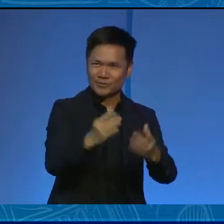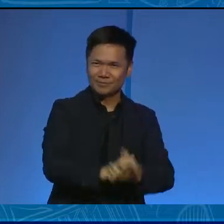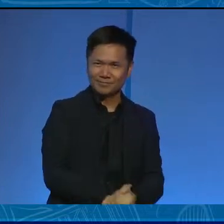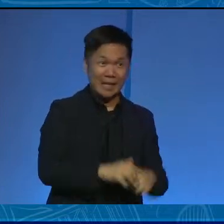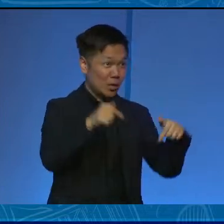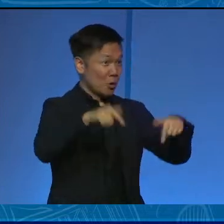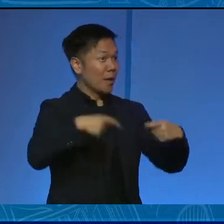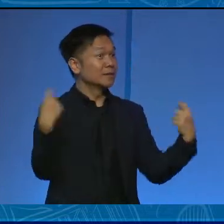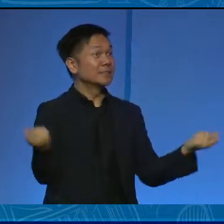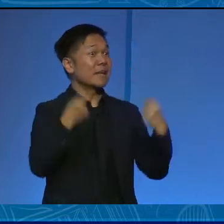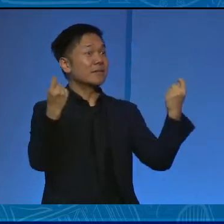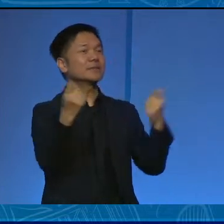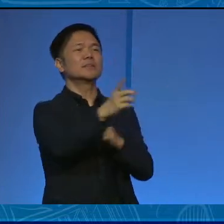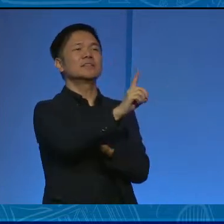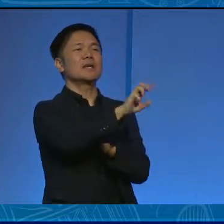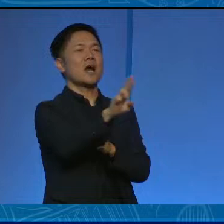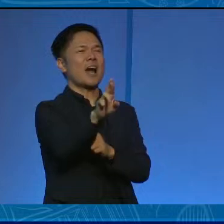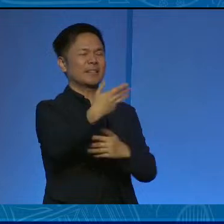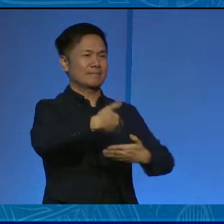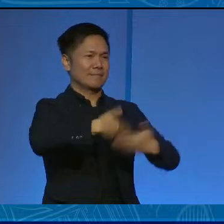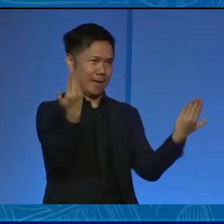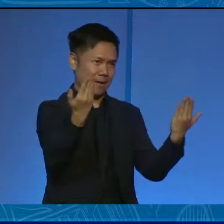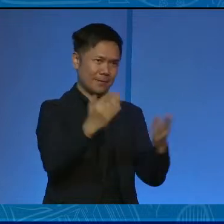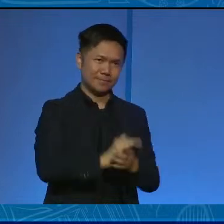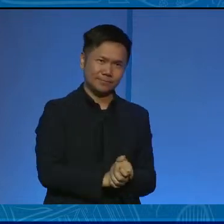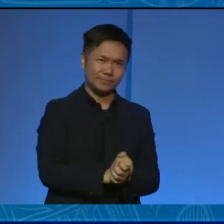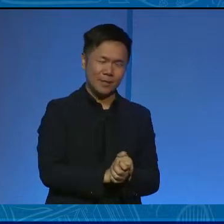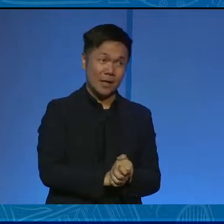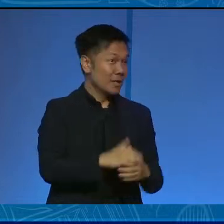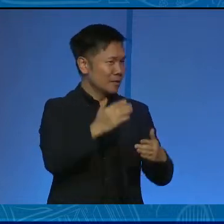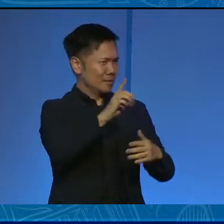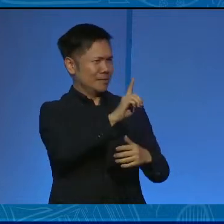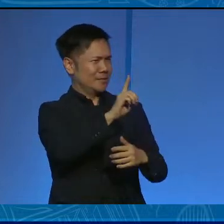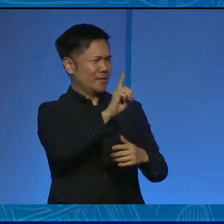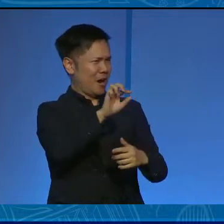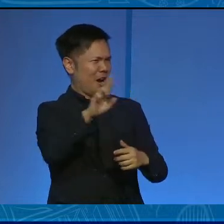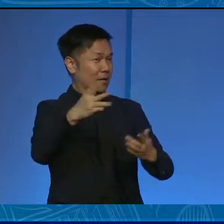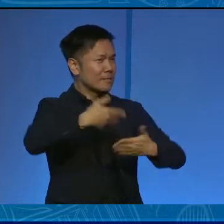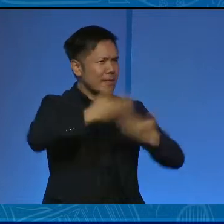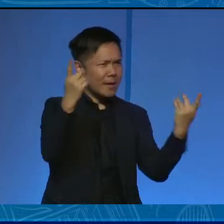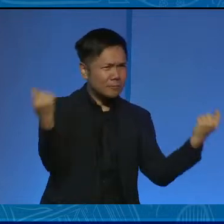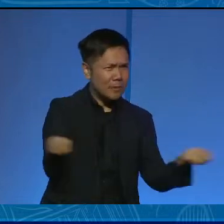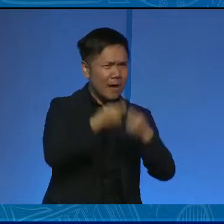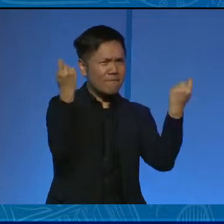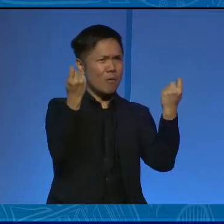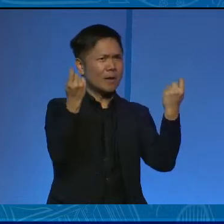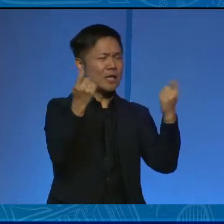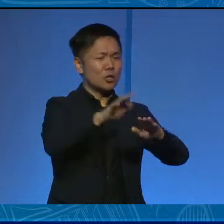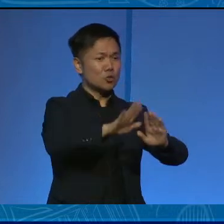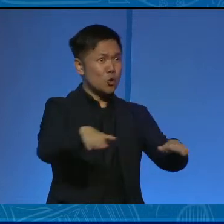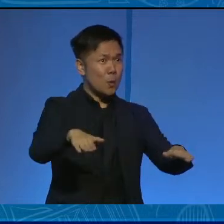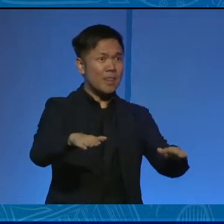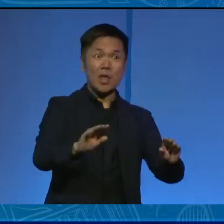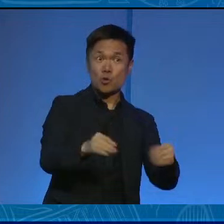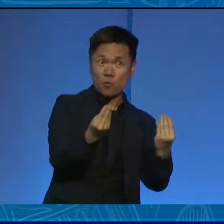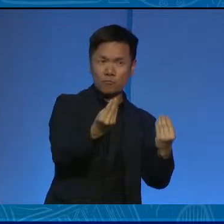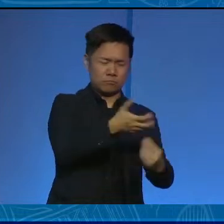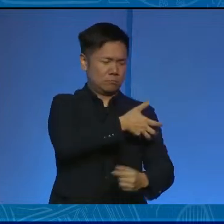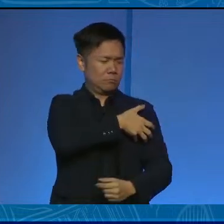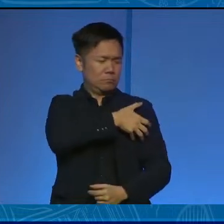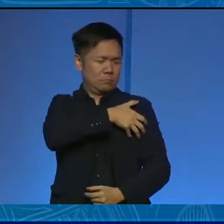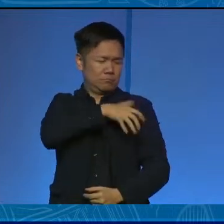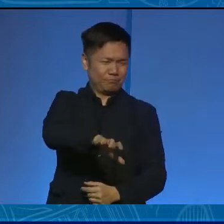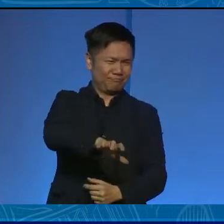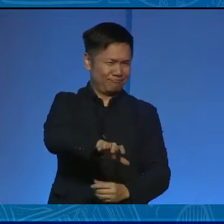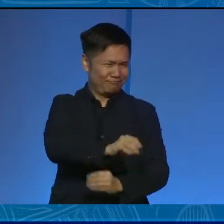Disaster Risk Reduction, which was on the need to protect and empower children and youth.